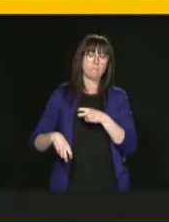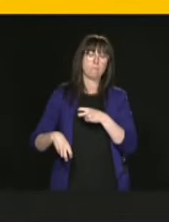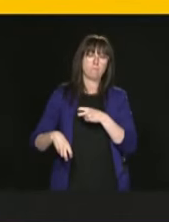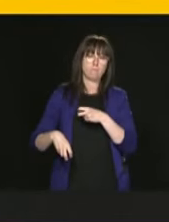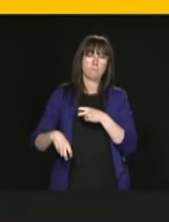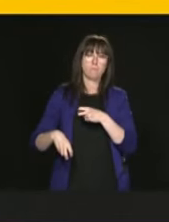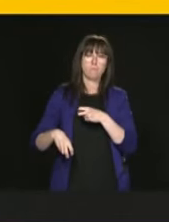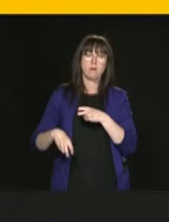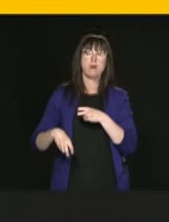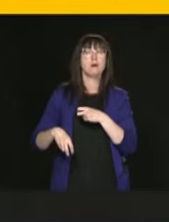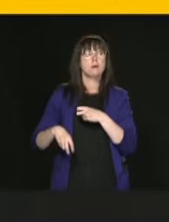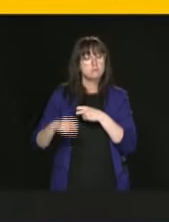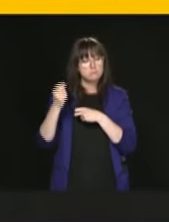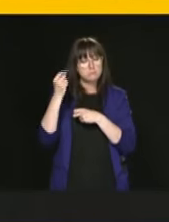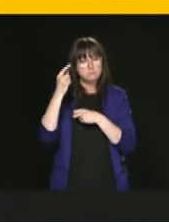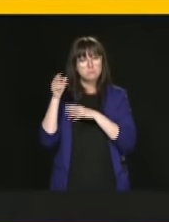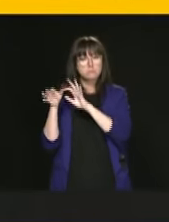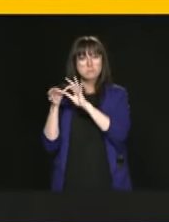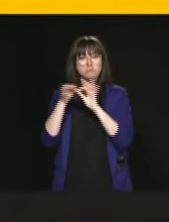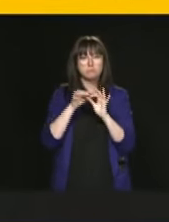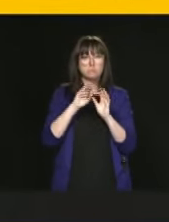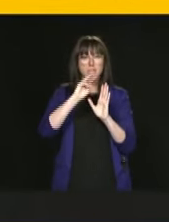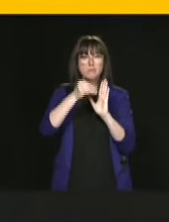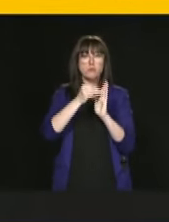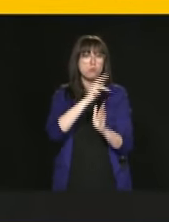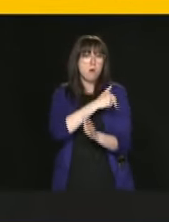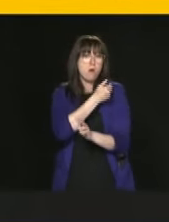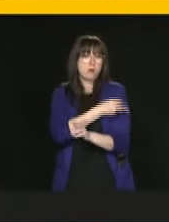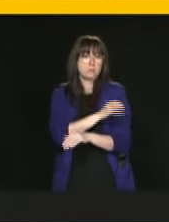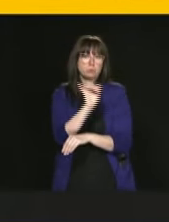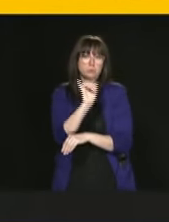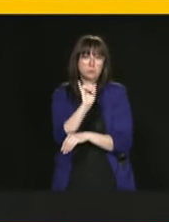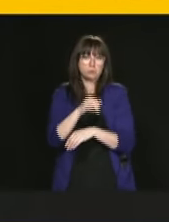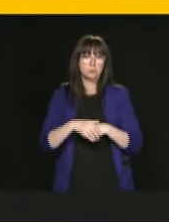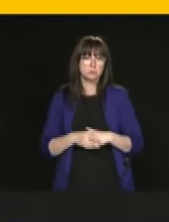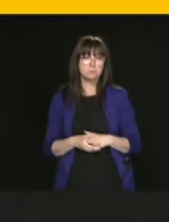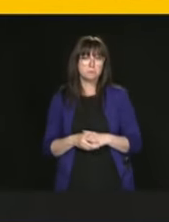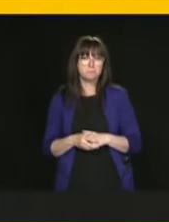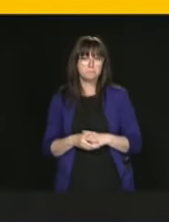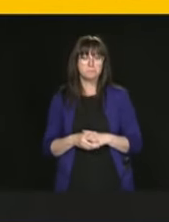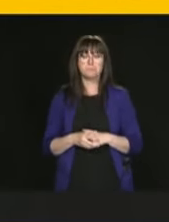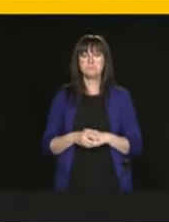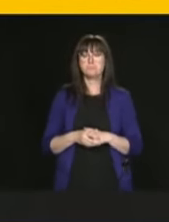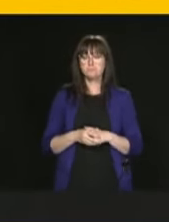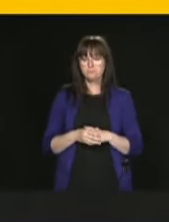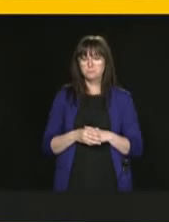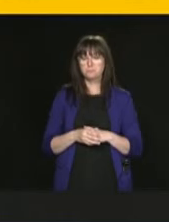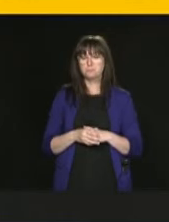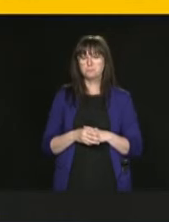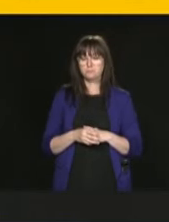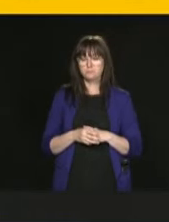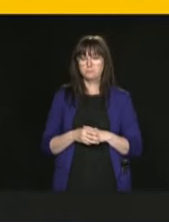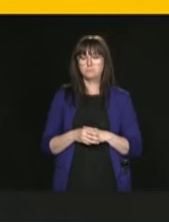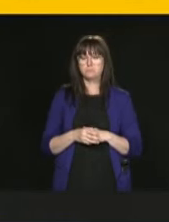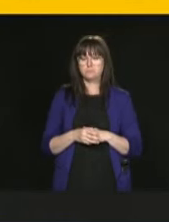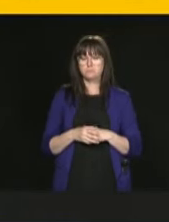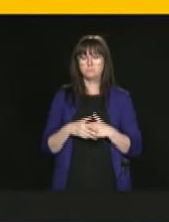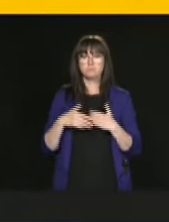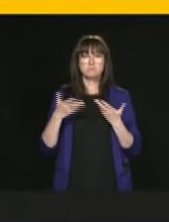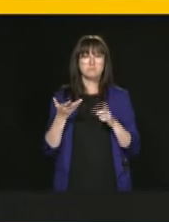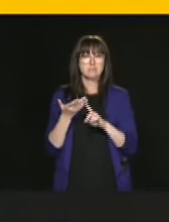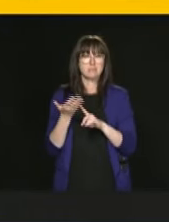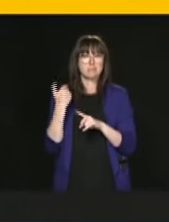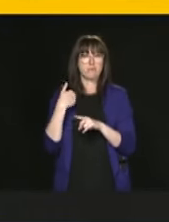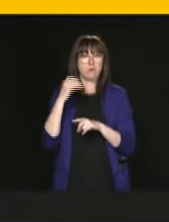Montreal hospitals, because before, perhaps when seniors were quite ill,